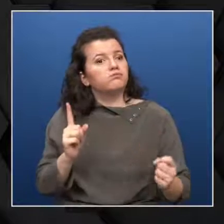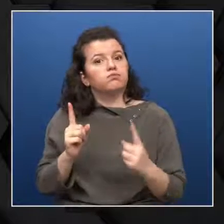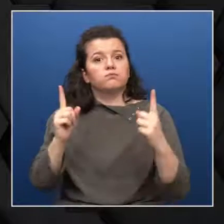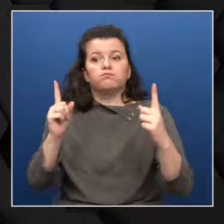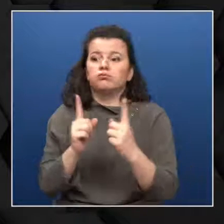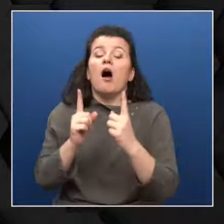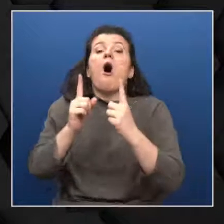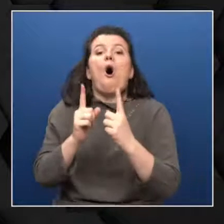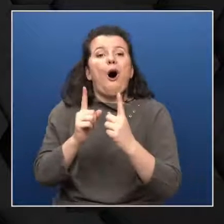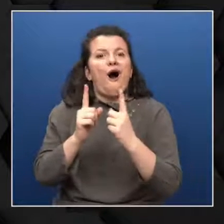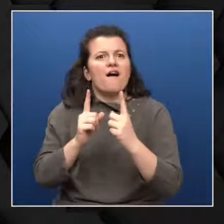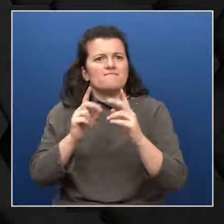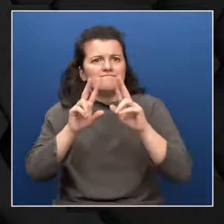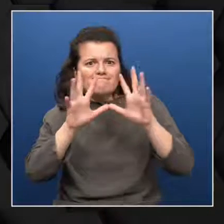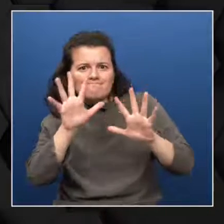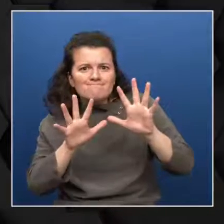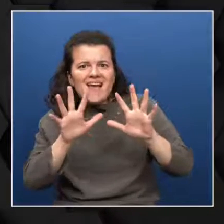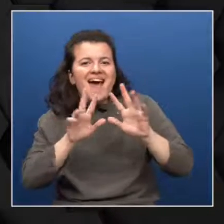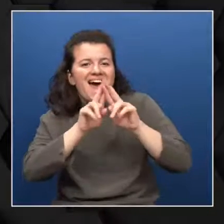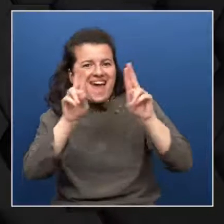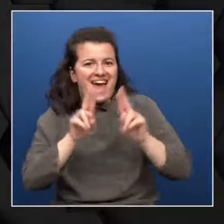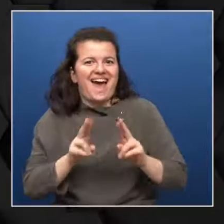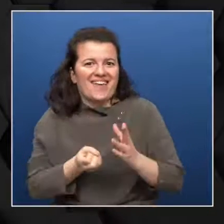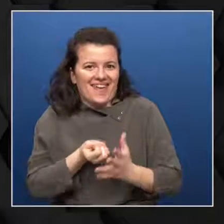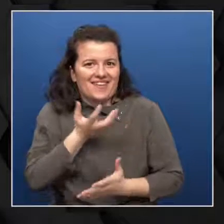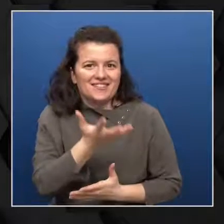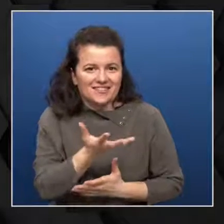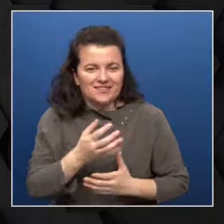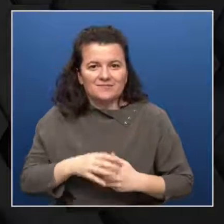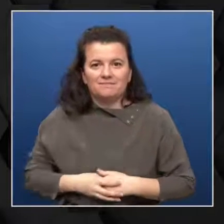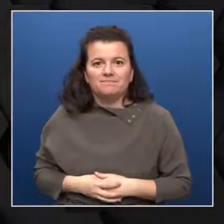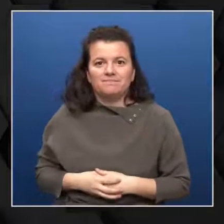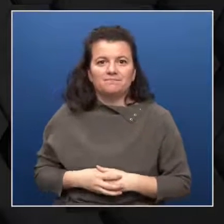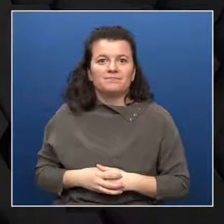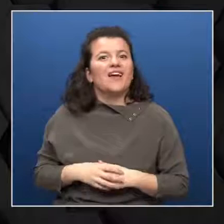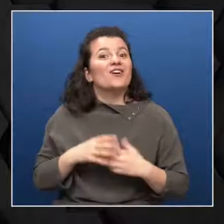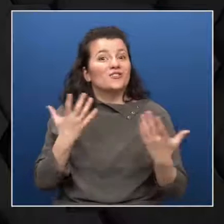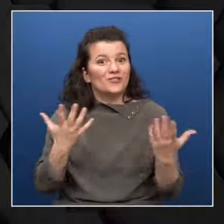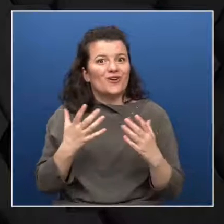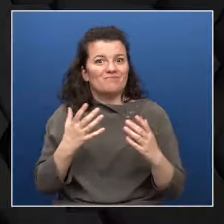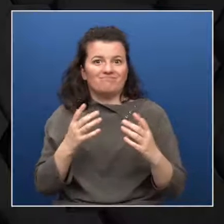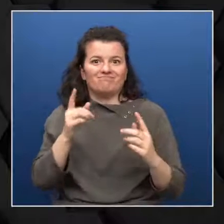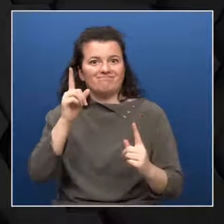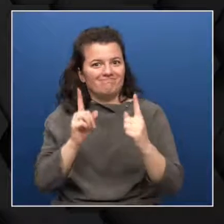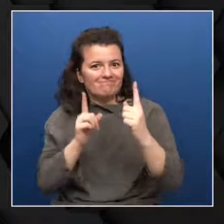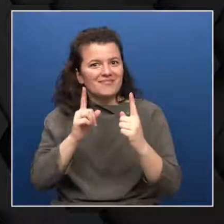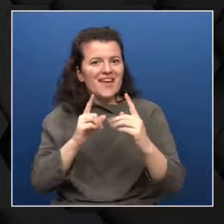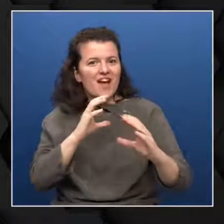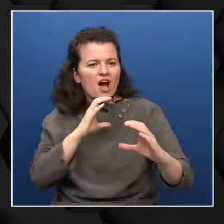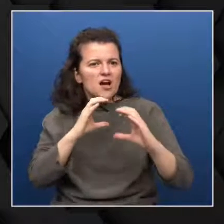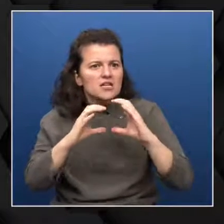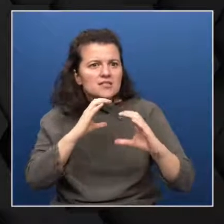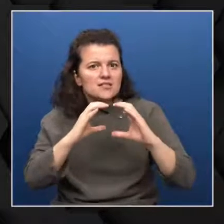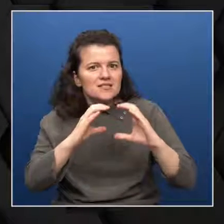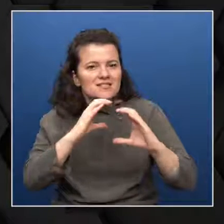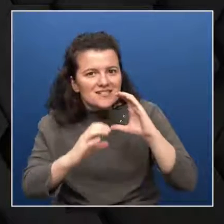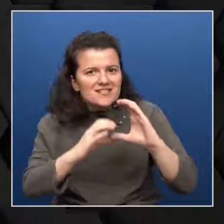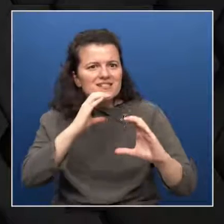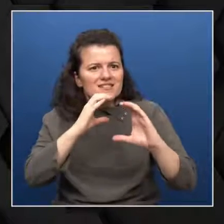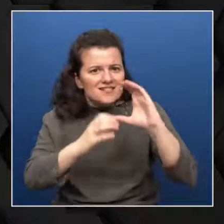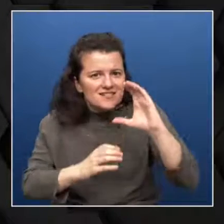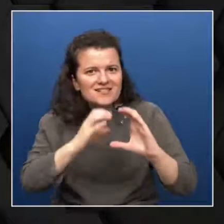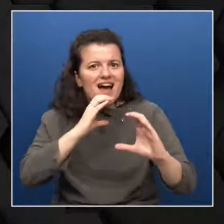other with relative success. The communication success is linked to various of factors. First, people who